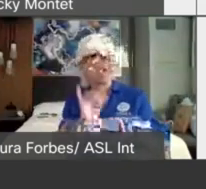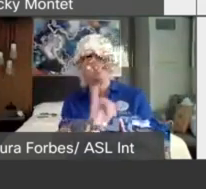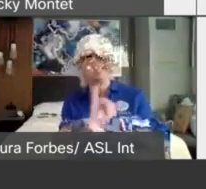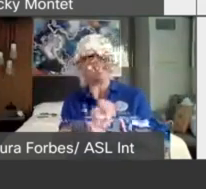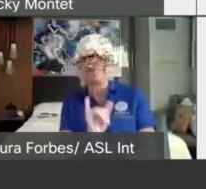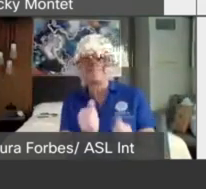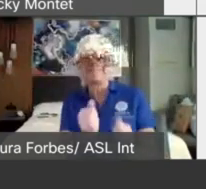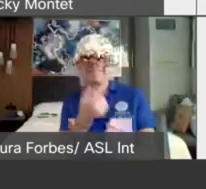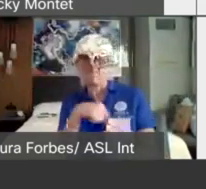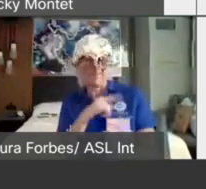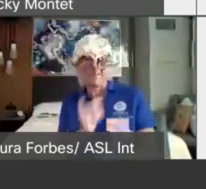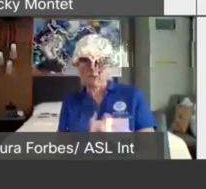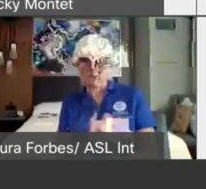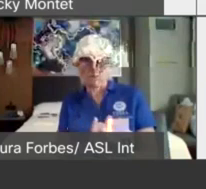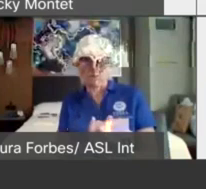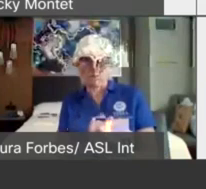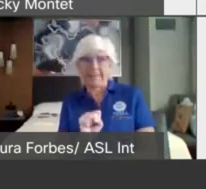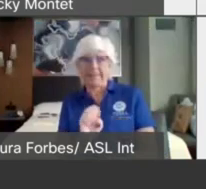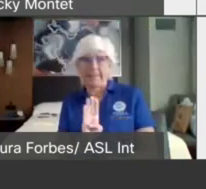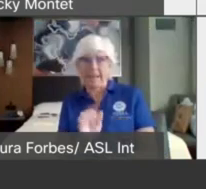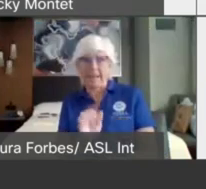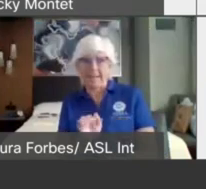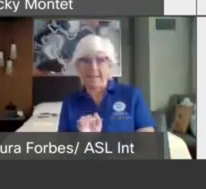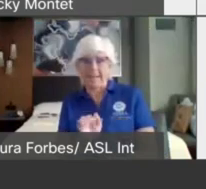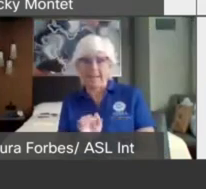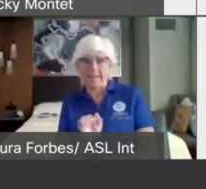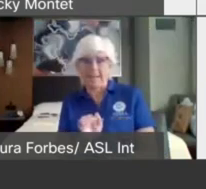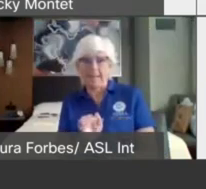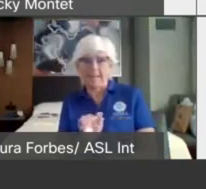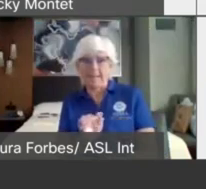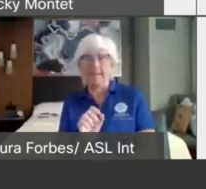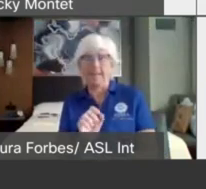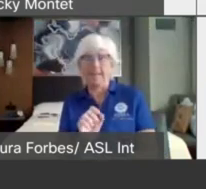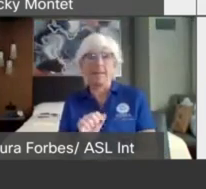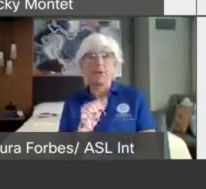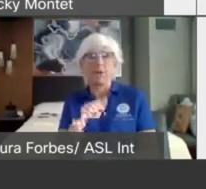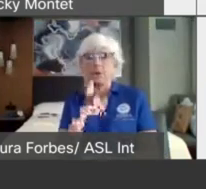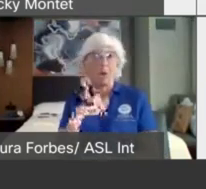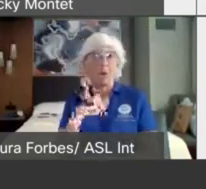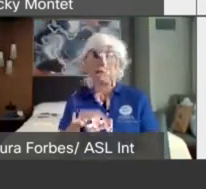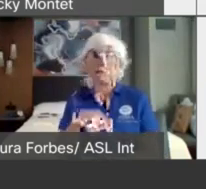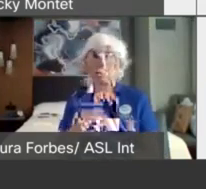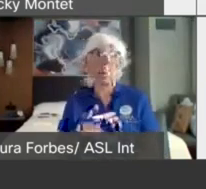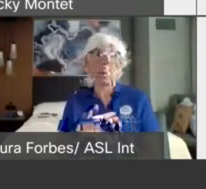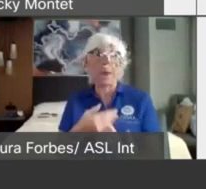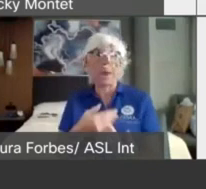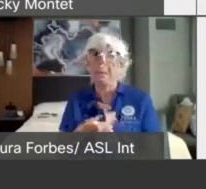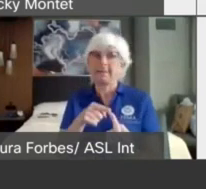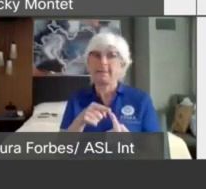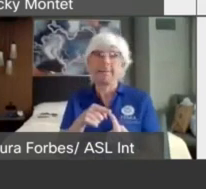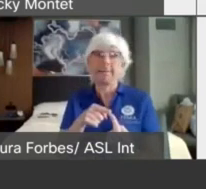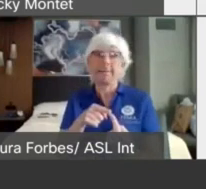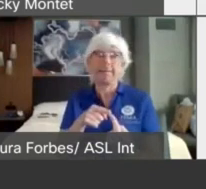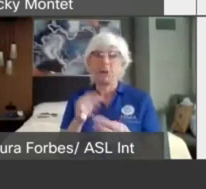It applies to you guys too. Okay. So you don't have because to. Because everything. You do not have to wait until you